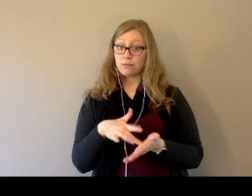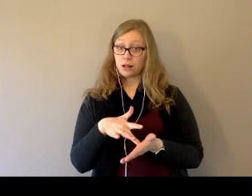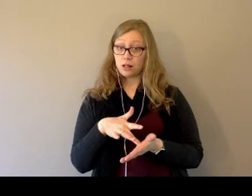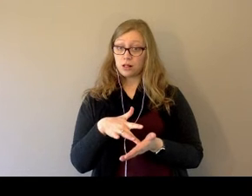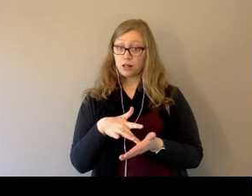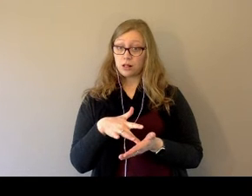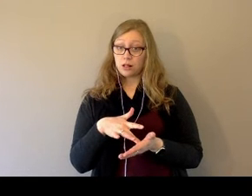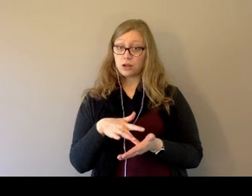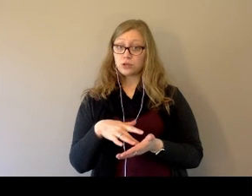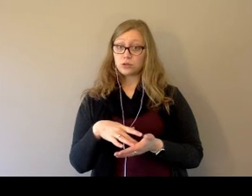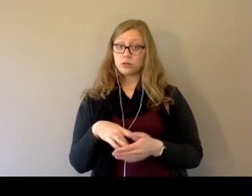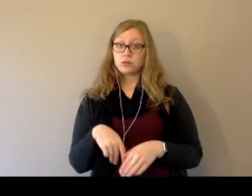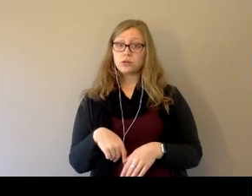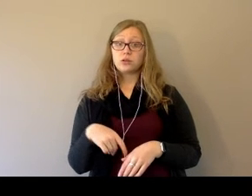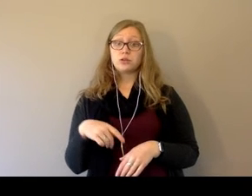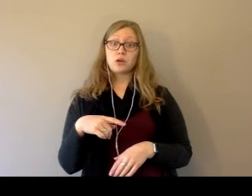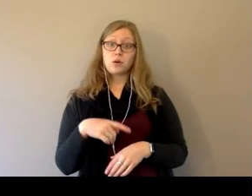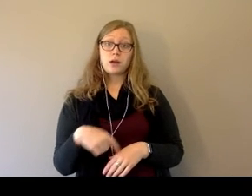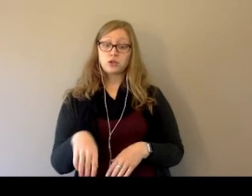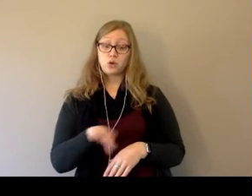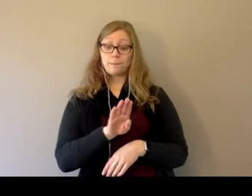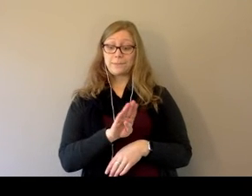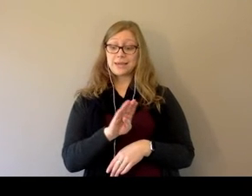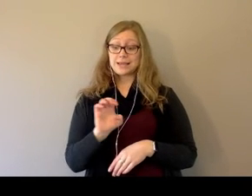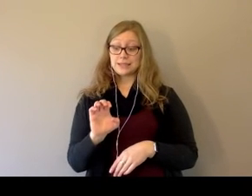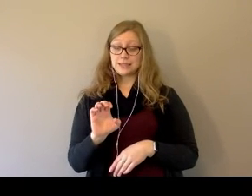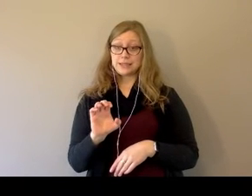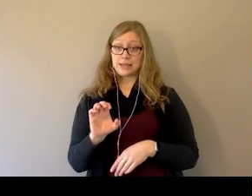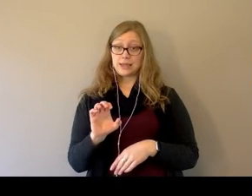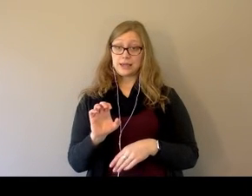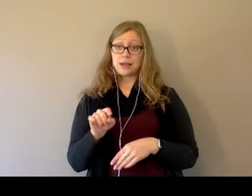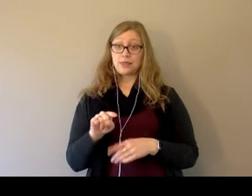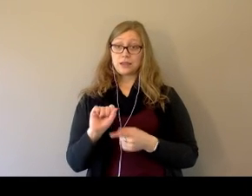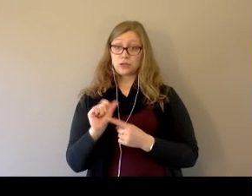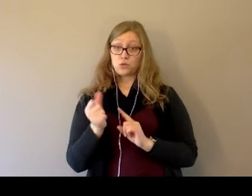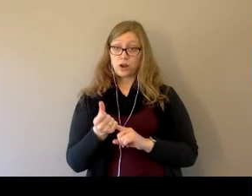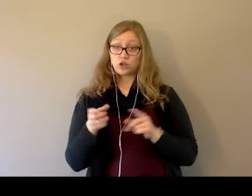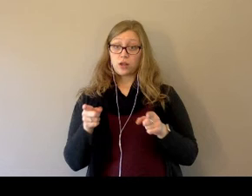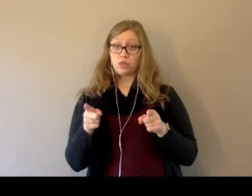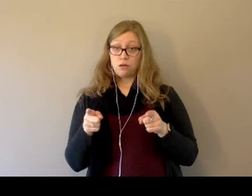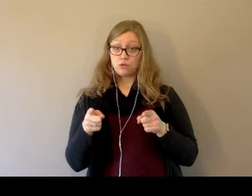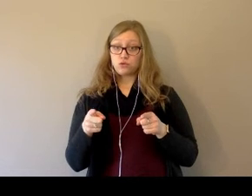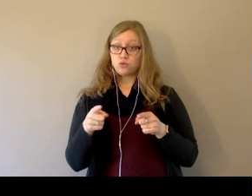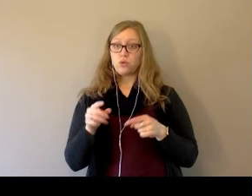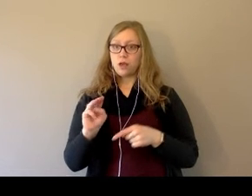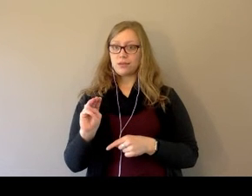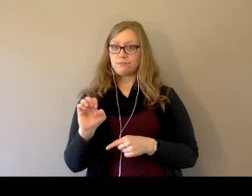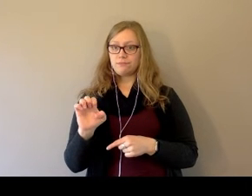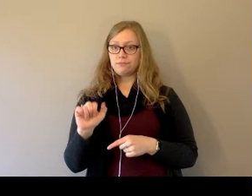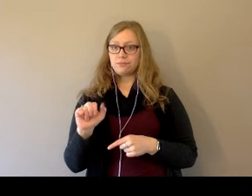B and C, and A and D are the extremes.